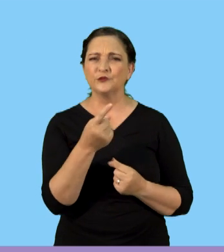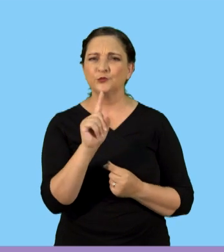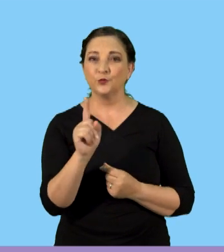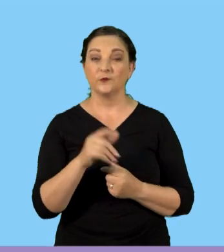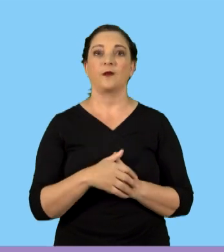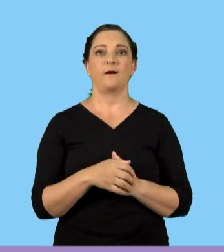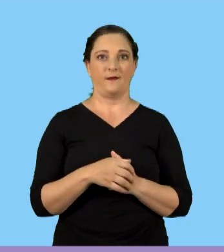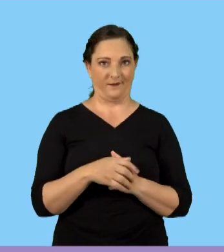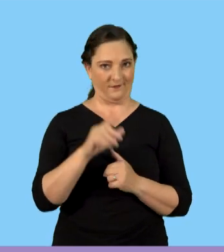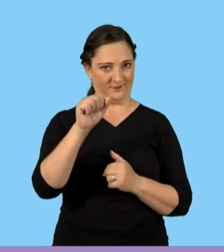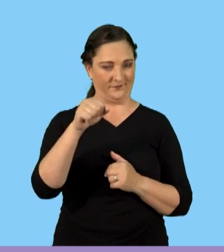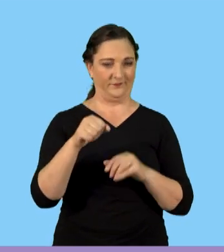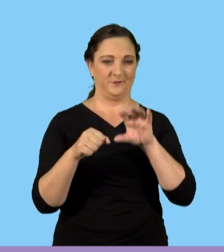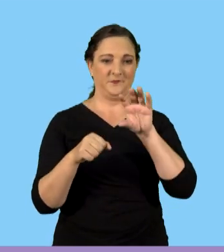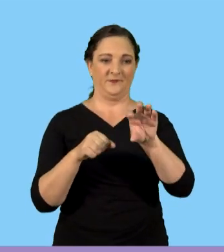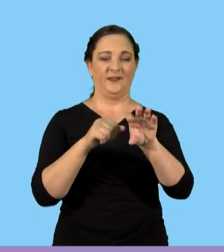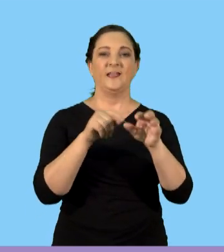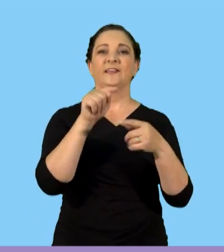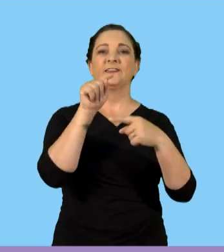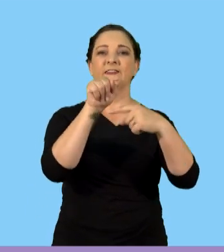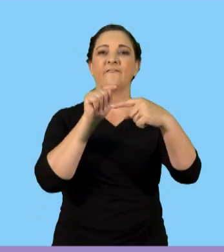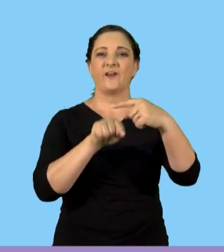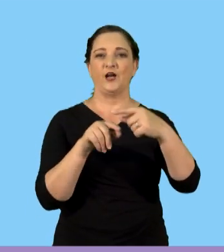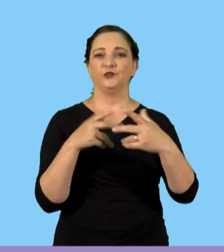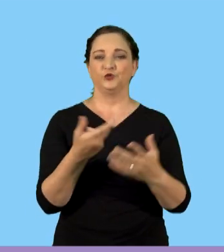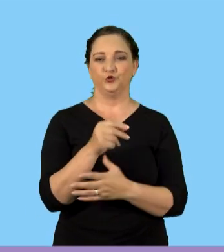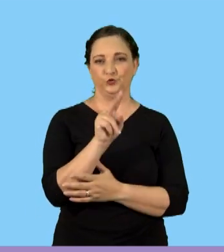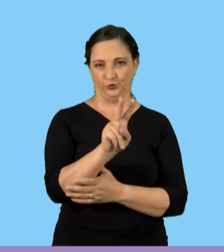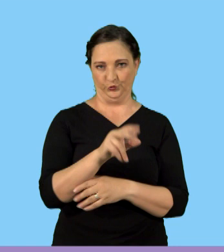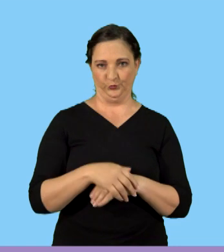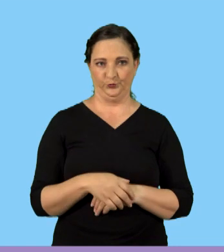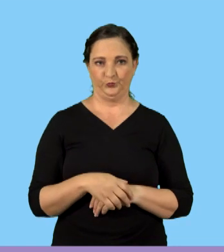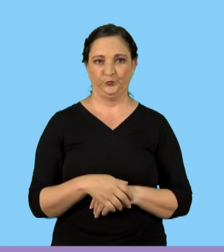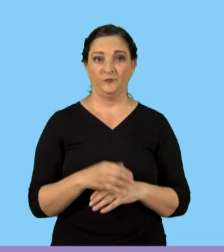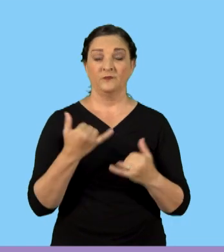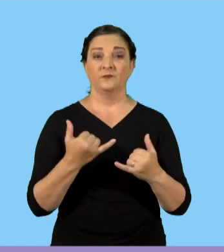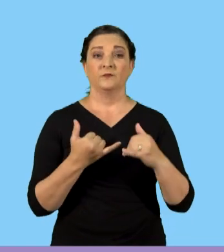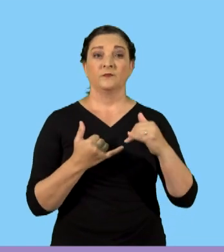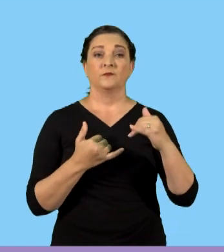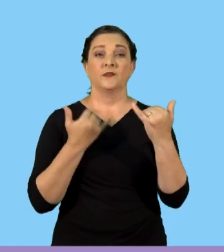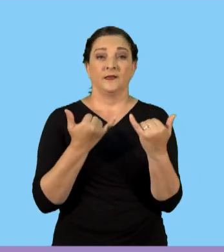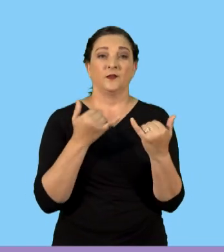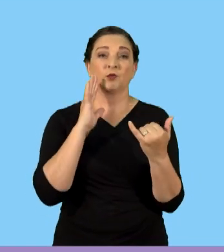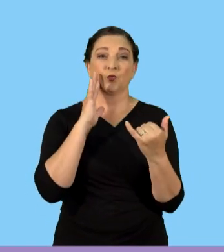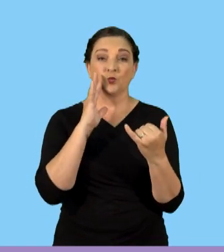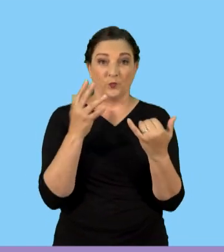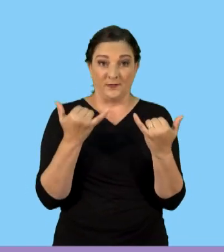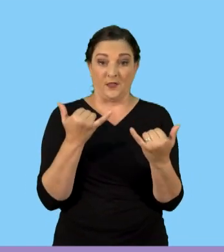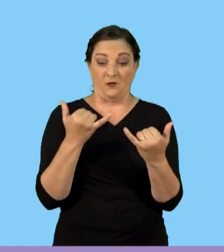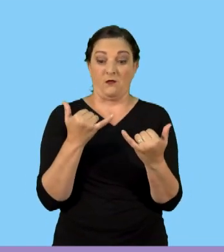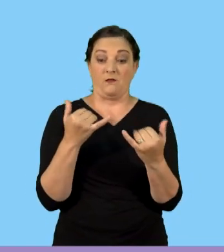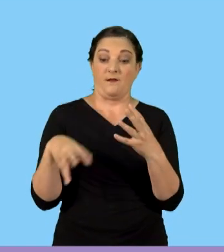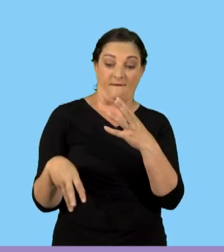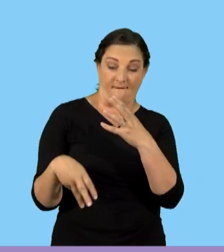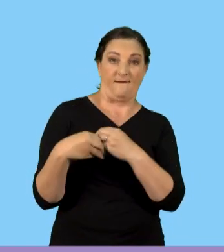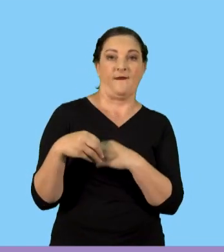to divide by 2. And then that quotient that we get there, we are going to now add